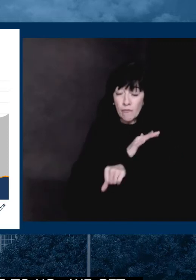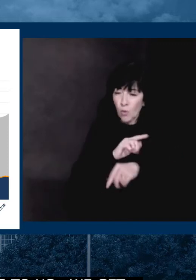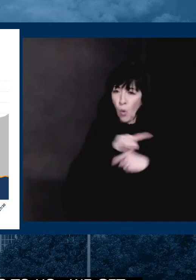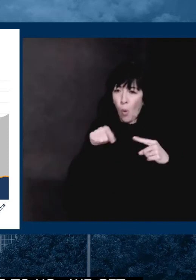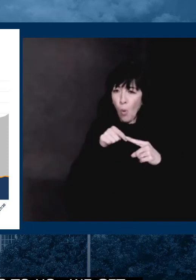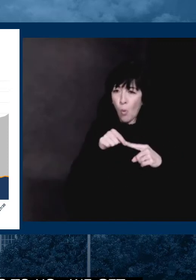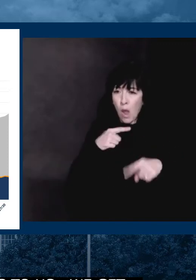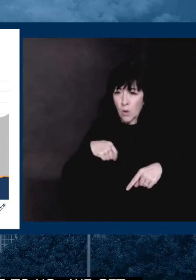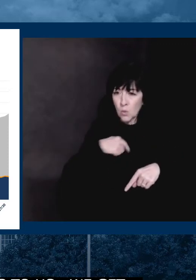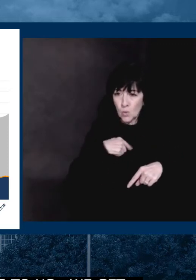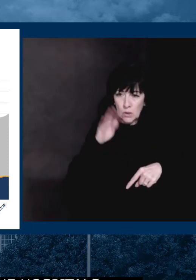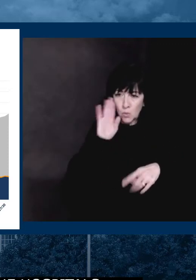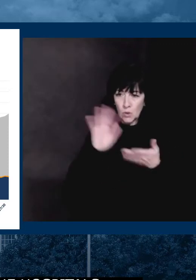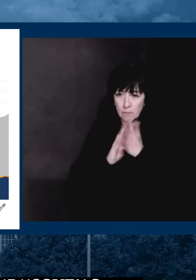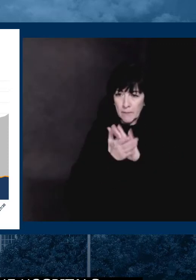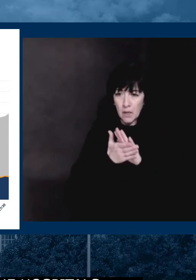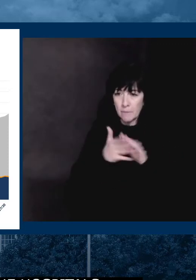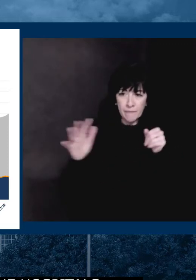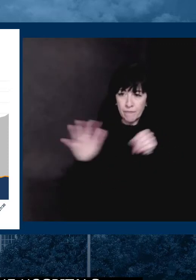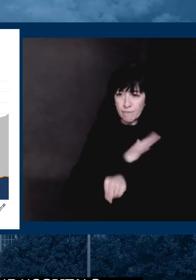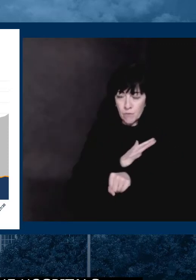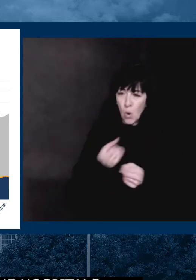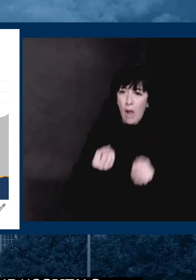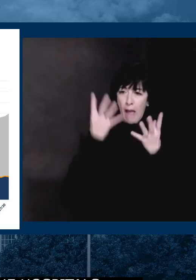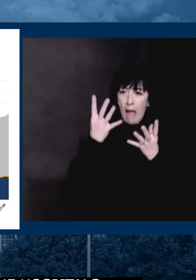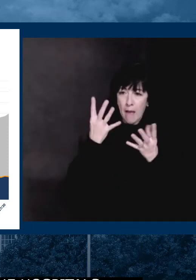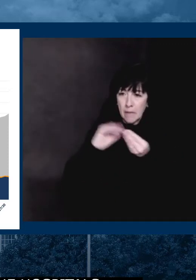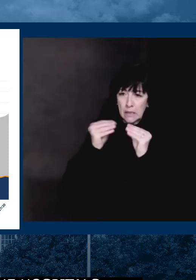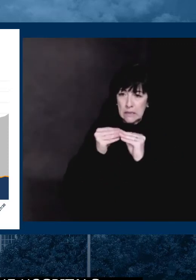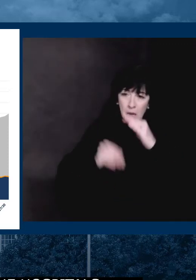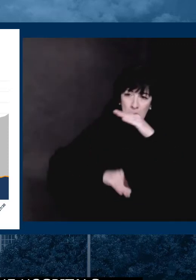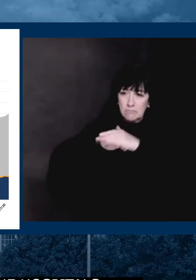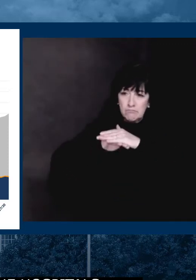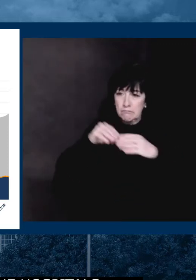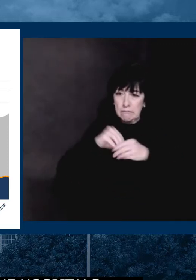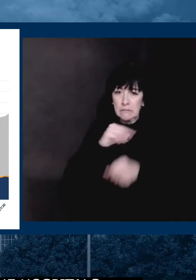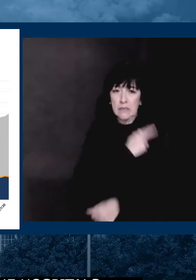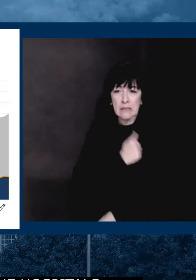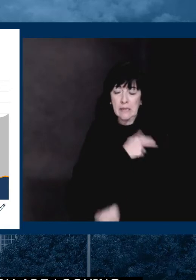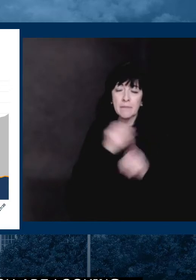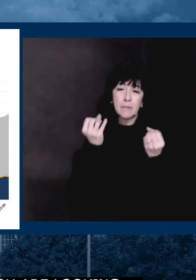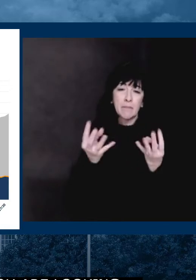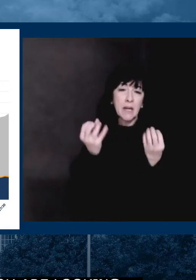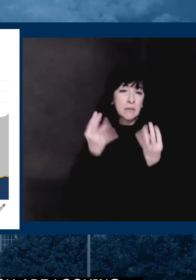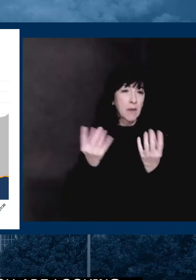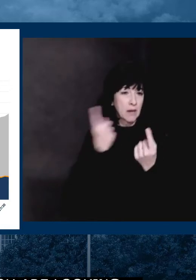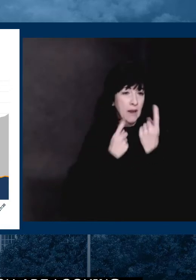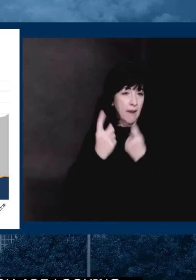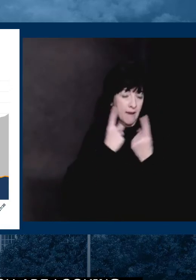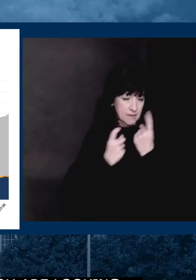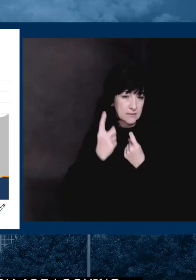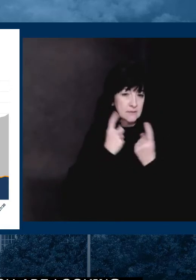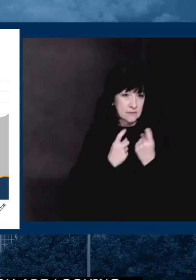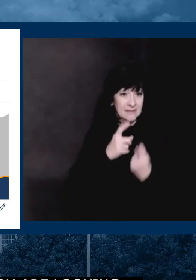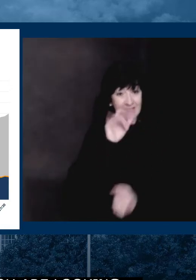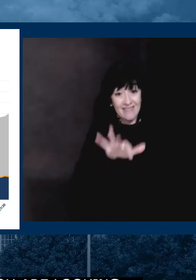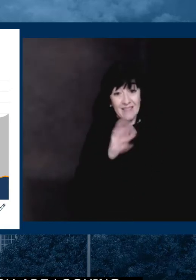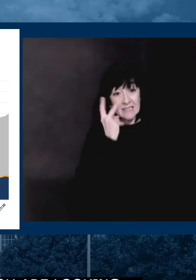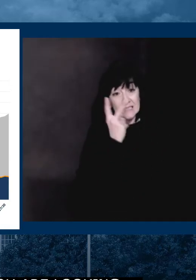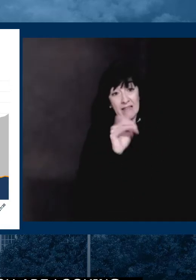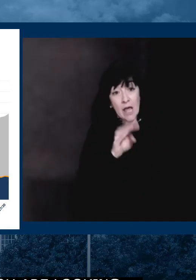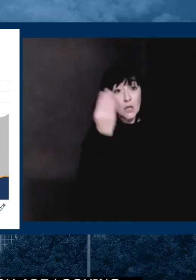through yesterday, and it's broken out from the top, from the bottom going up. So the blue bar is COVID